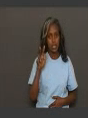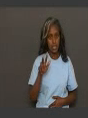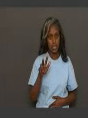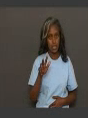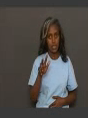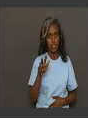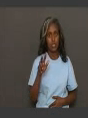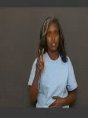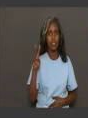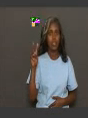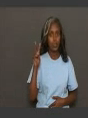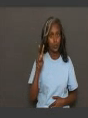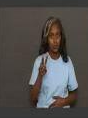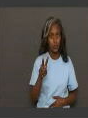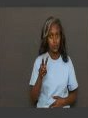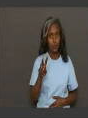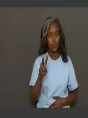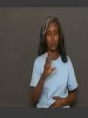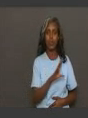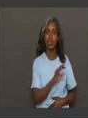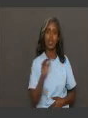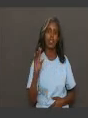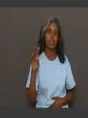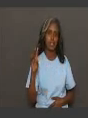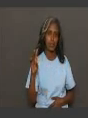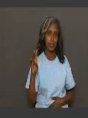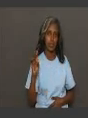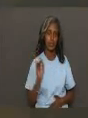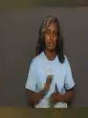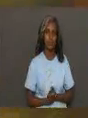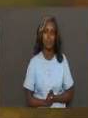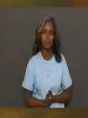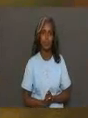3, 2, and 7.